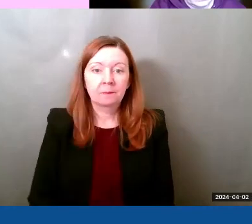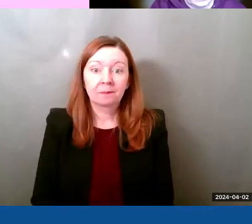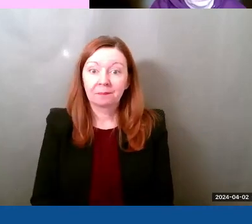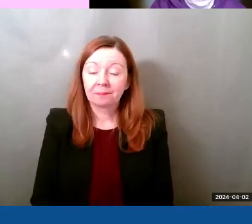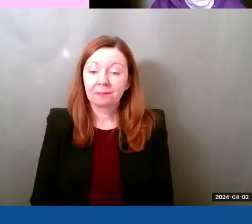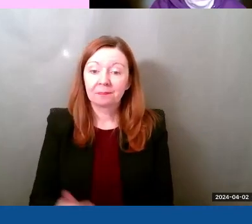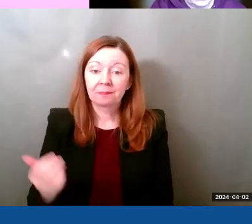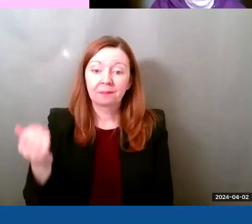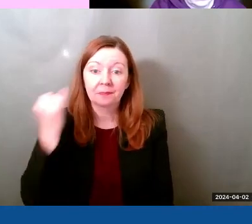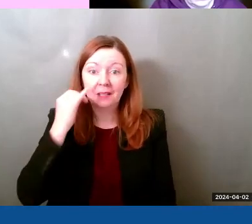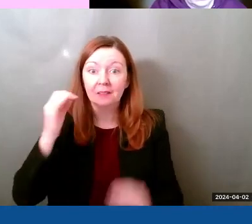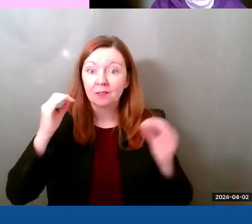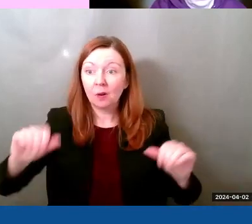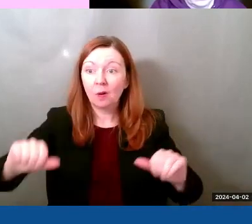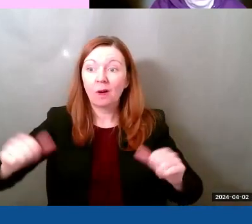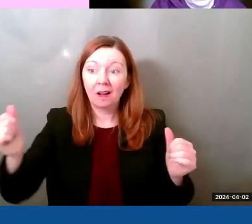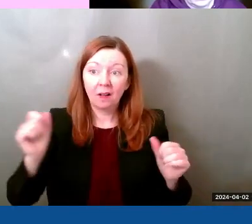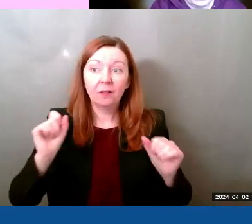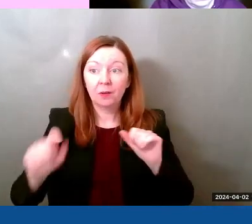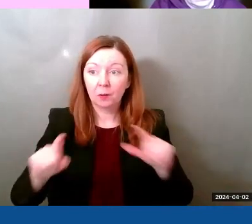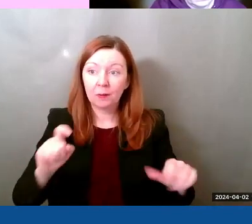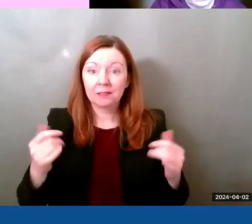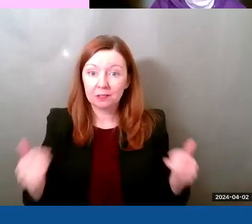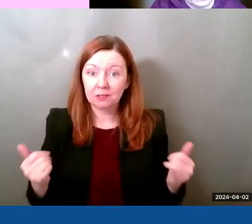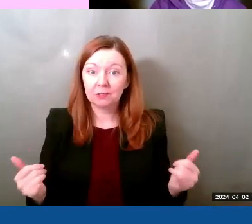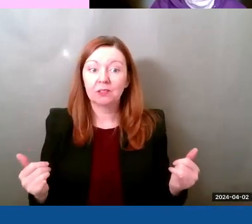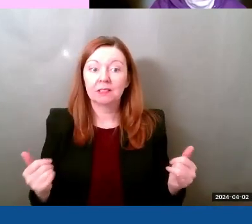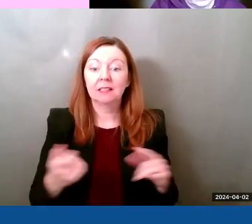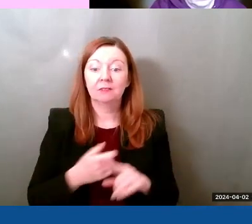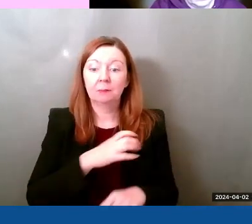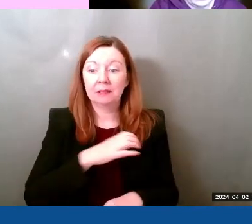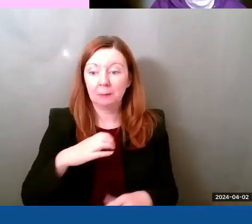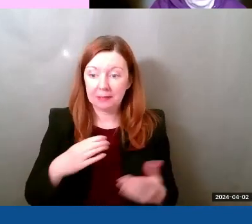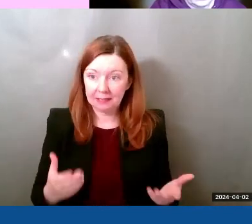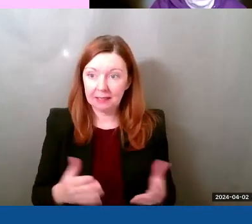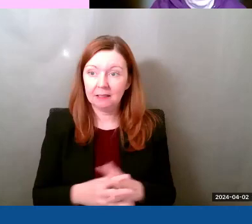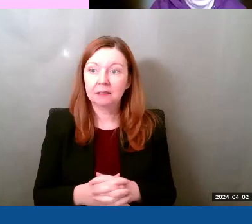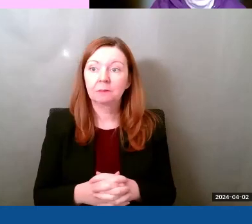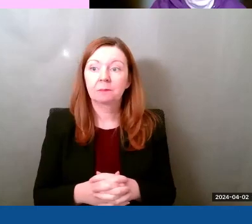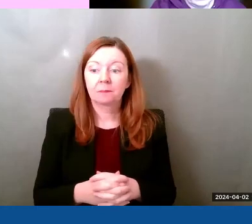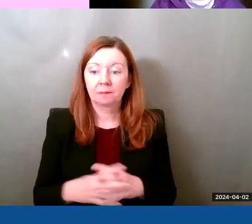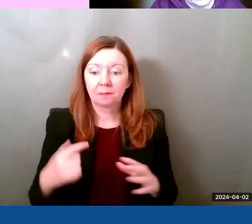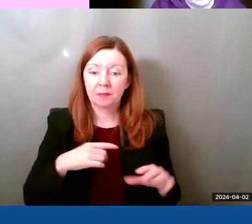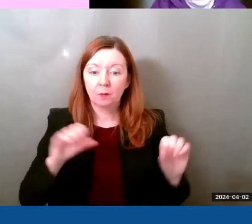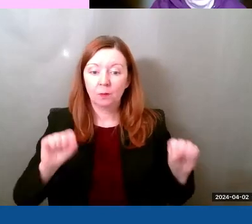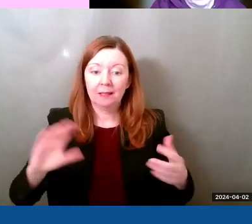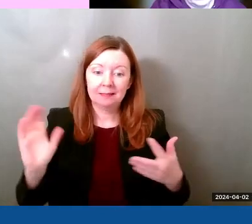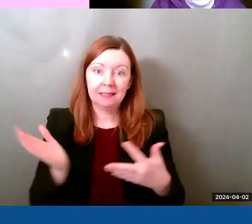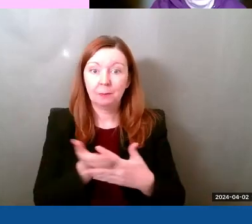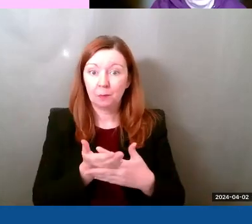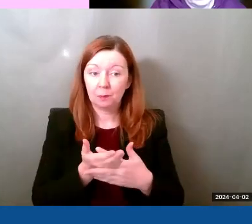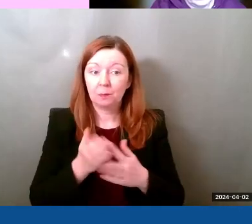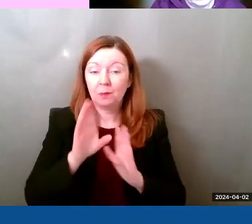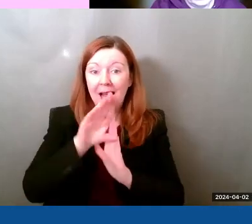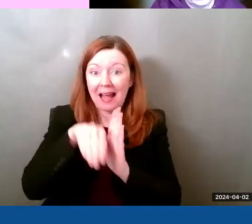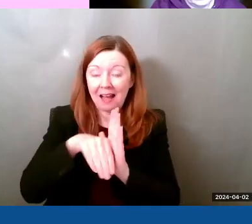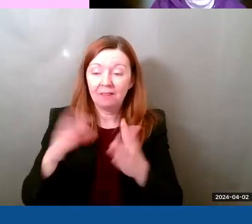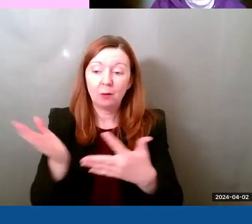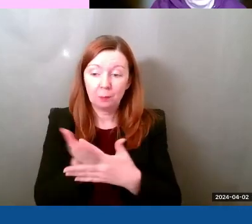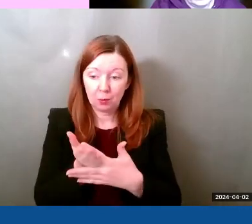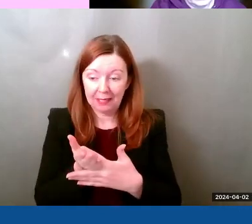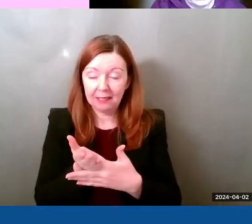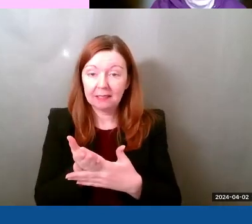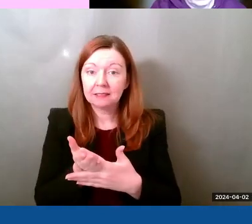If there are no other questions from the committee, we can take a half-hour